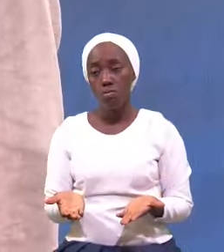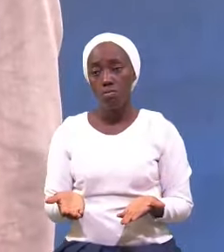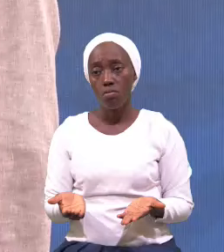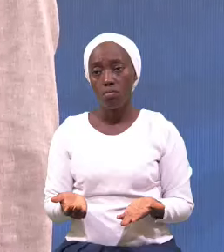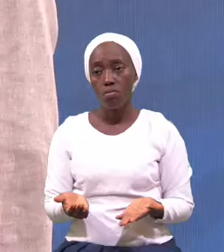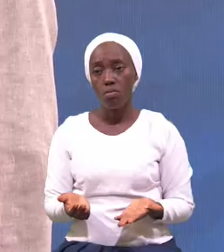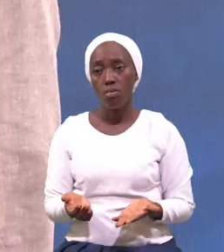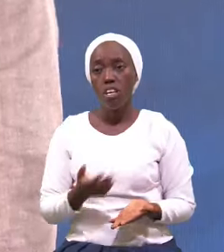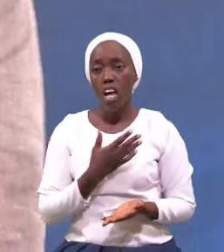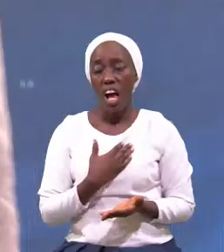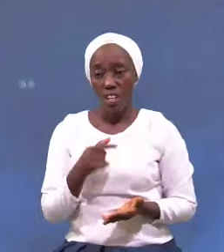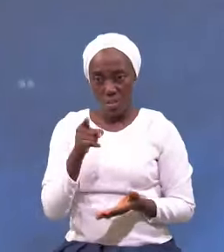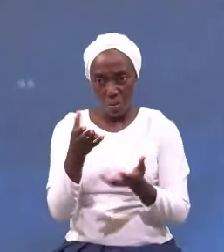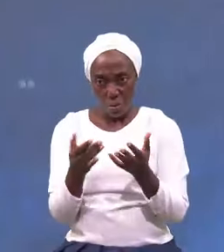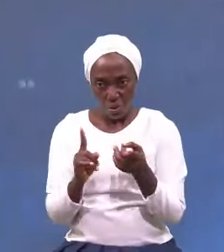And you want to pray for me?